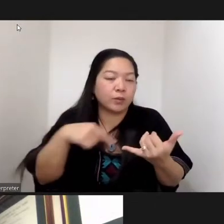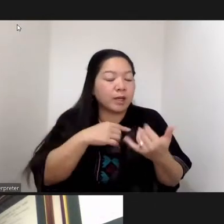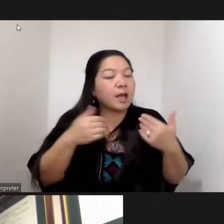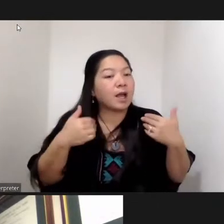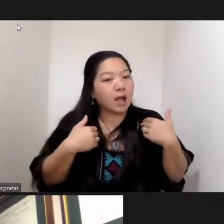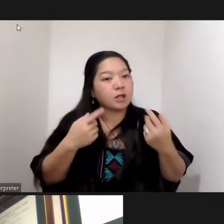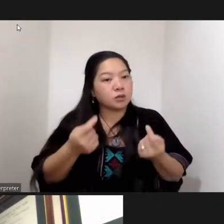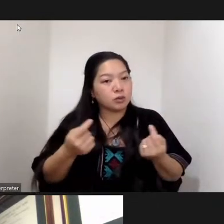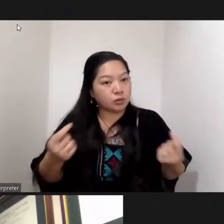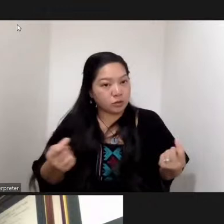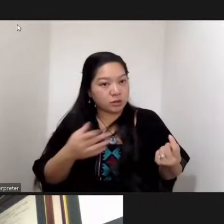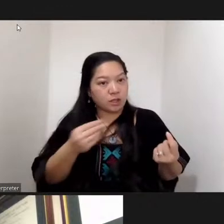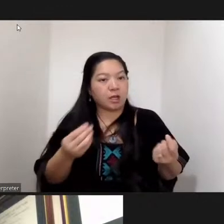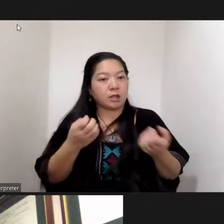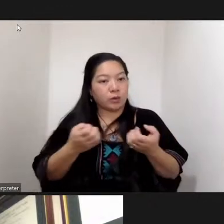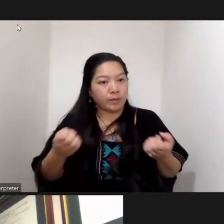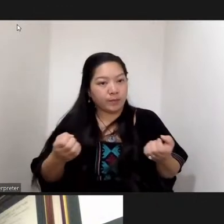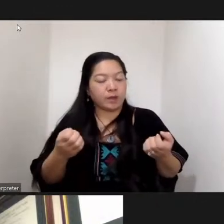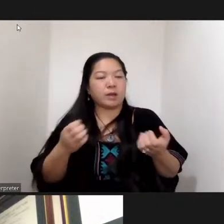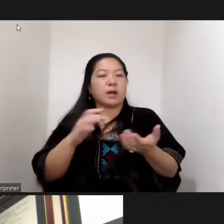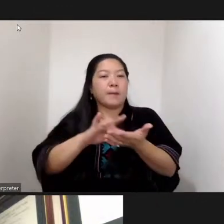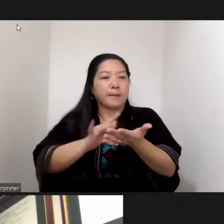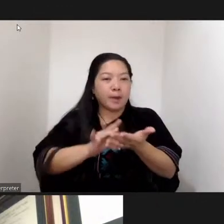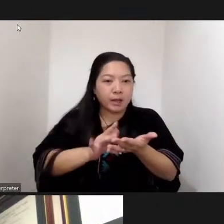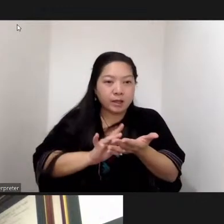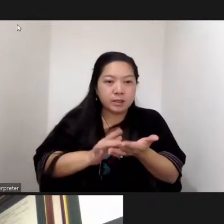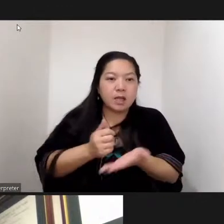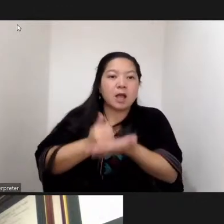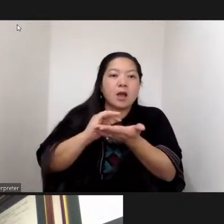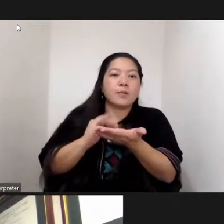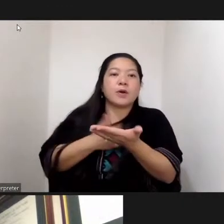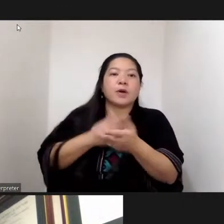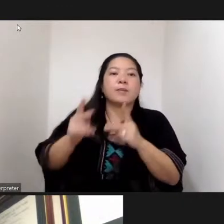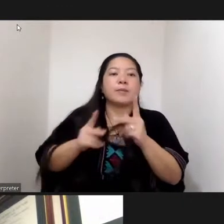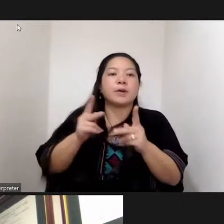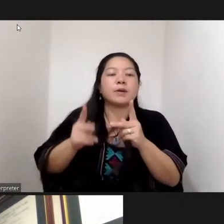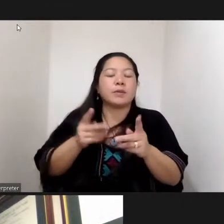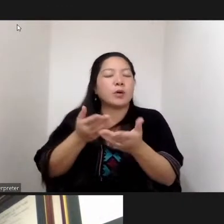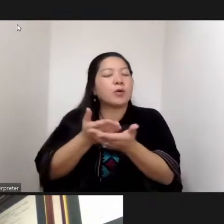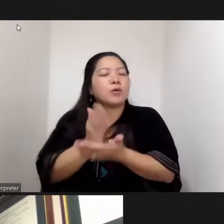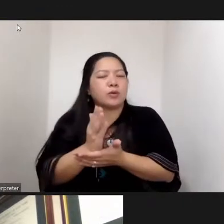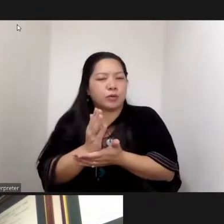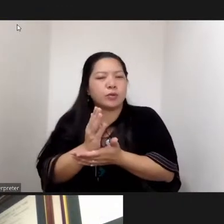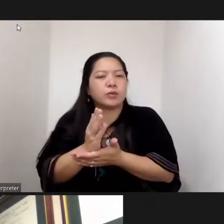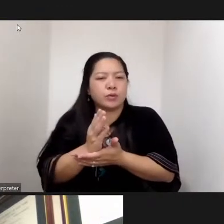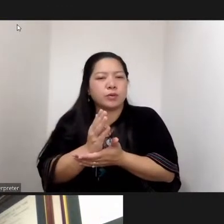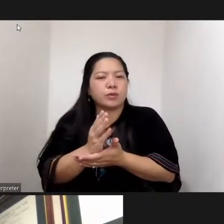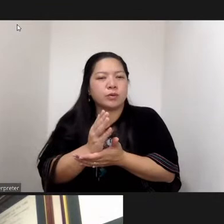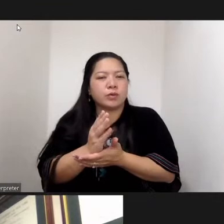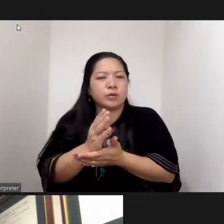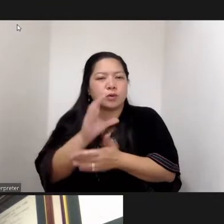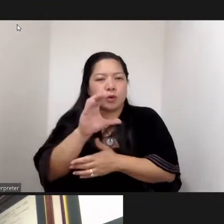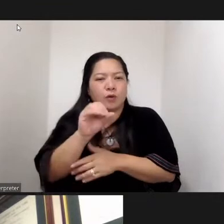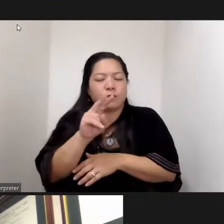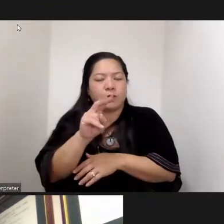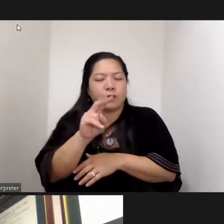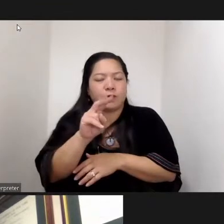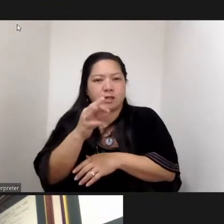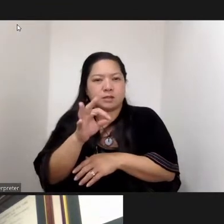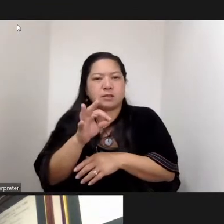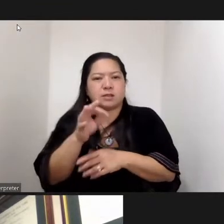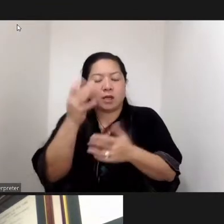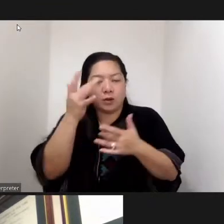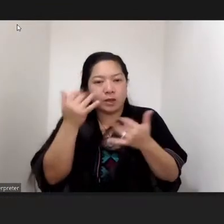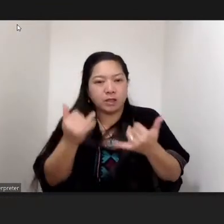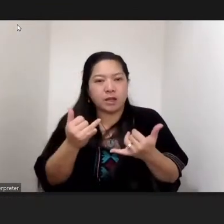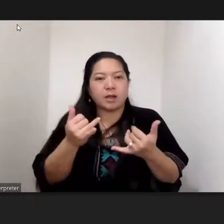tools to help our people go through their illnesses. So, and that's why I'm trying